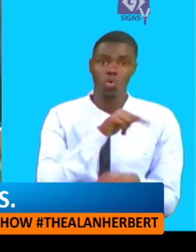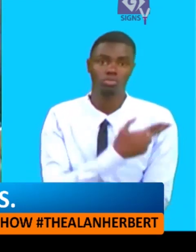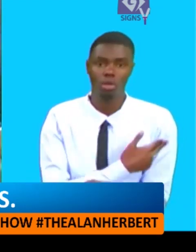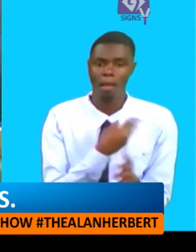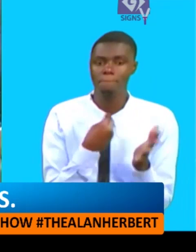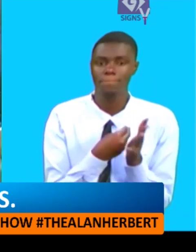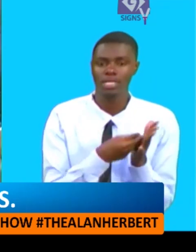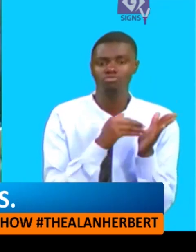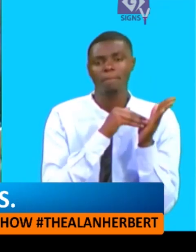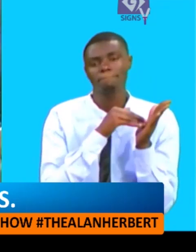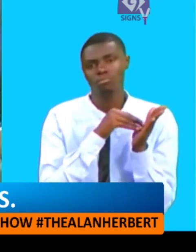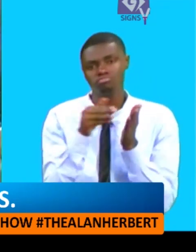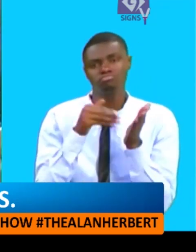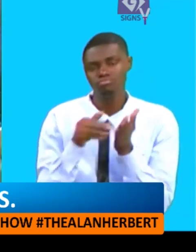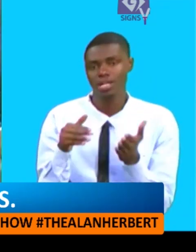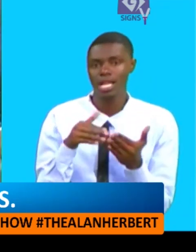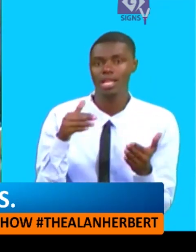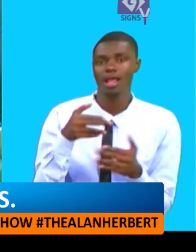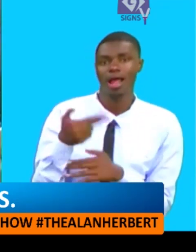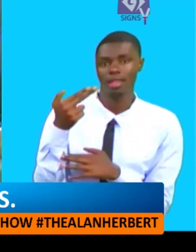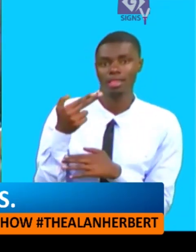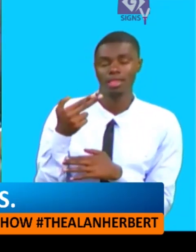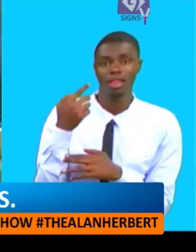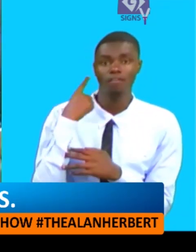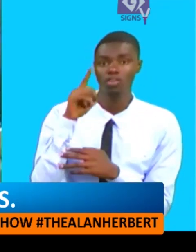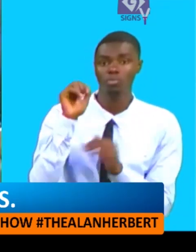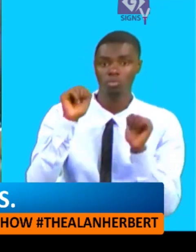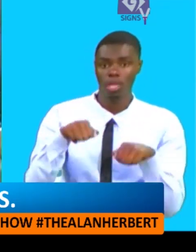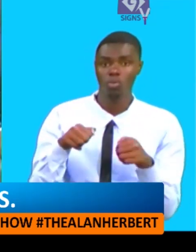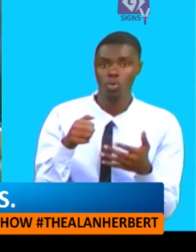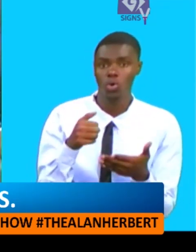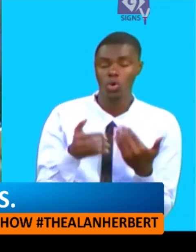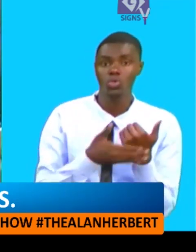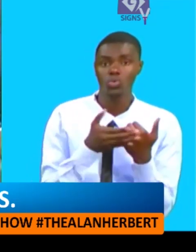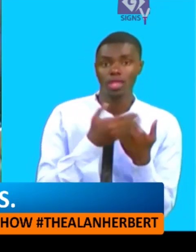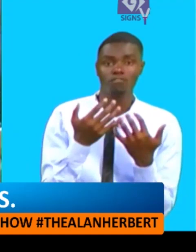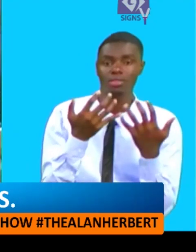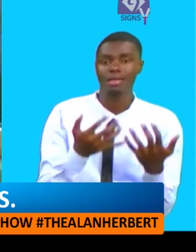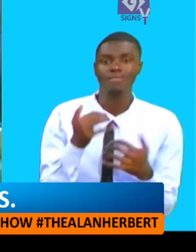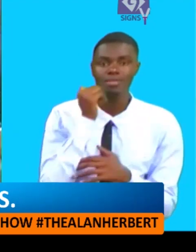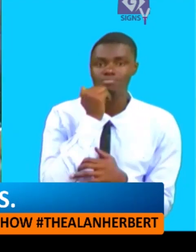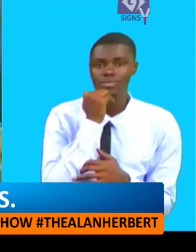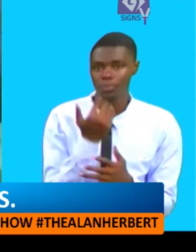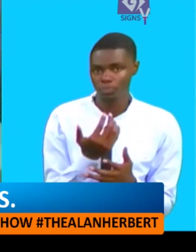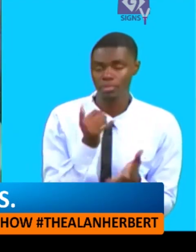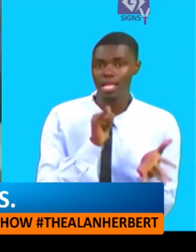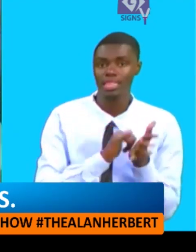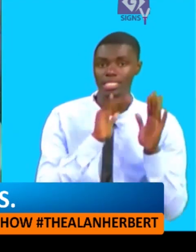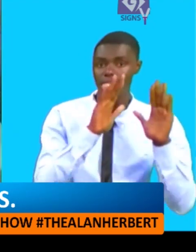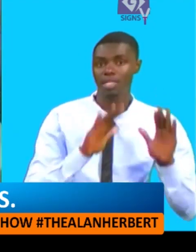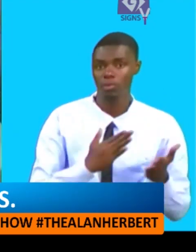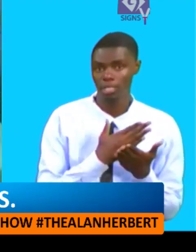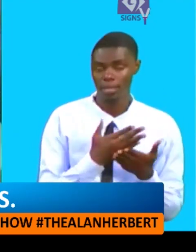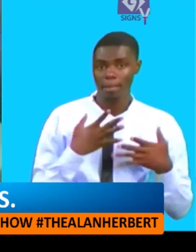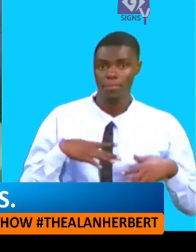the amount you're paying to them is higher. We have raised the amount for them to be able to take care of the chronic illness patients. So that is an important